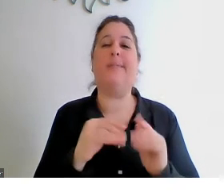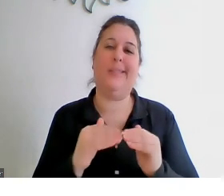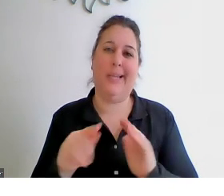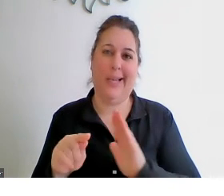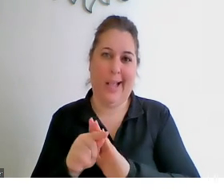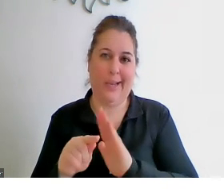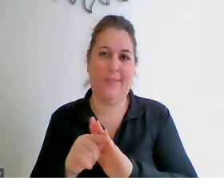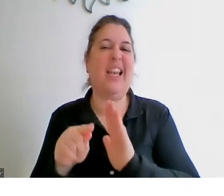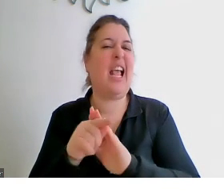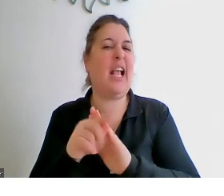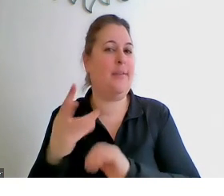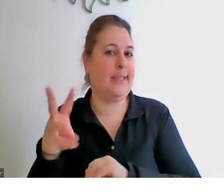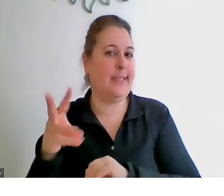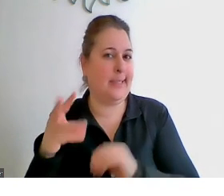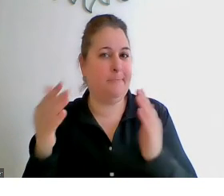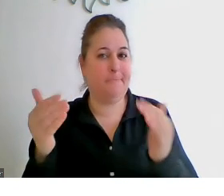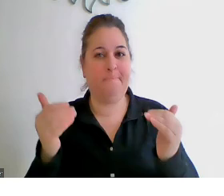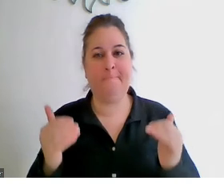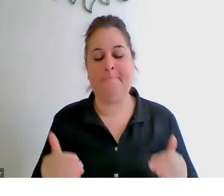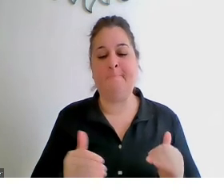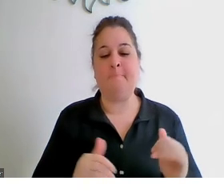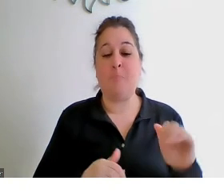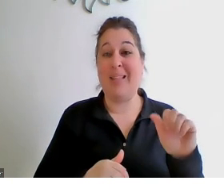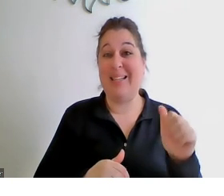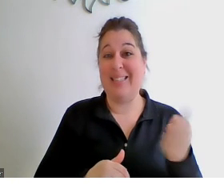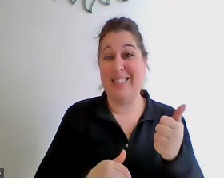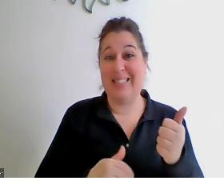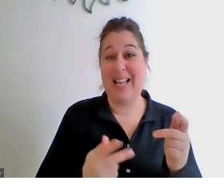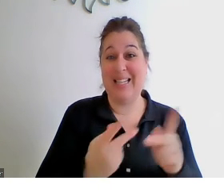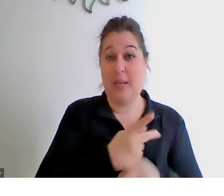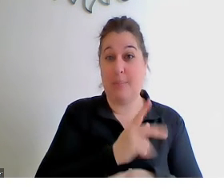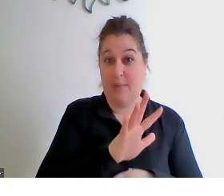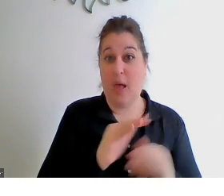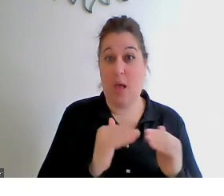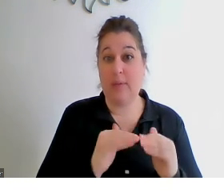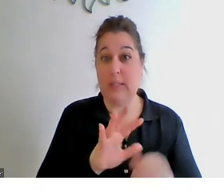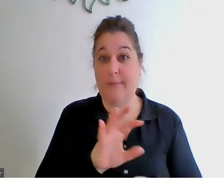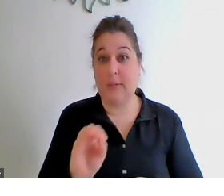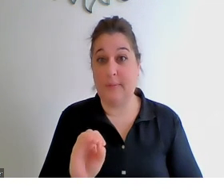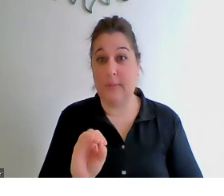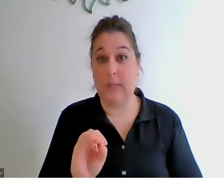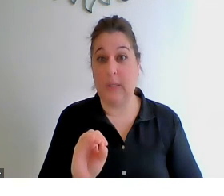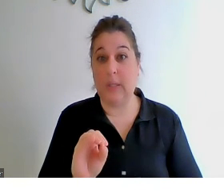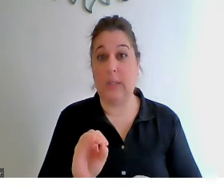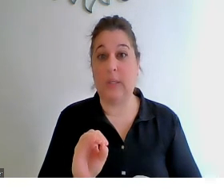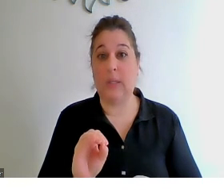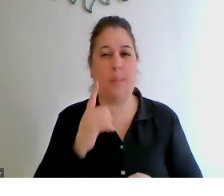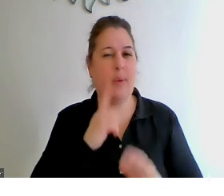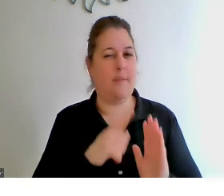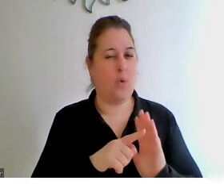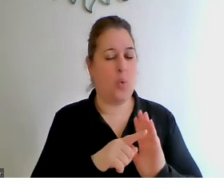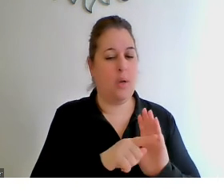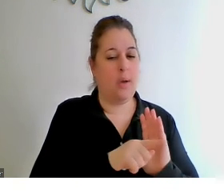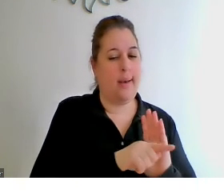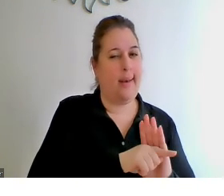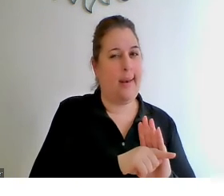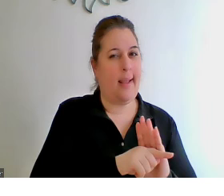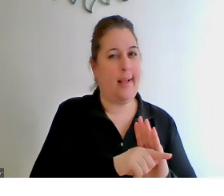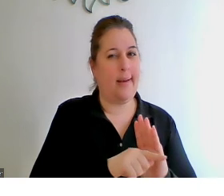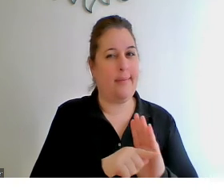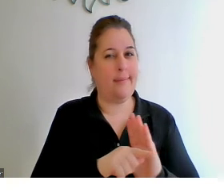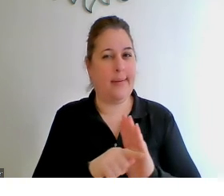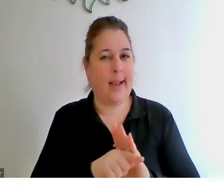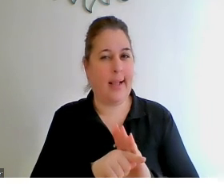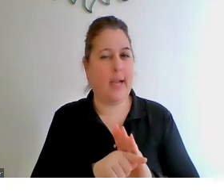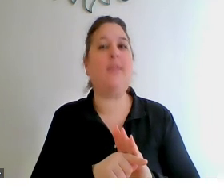positive is a negative, so negative 16. 10 times 5 is 50. Do my tic-tac-toe.